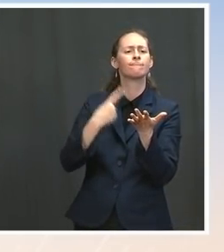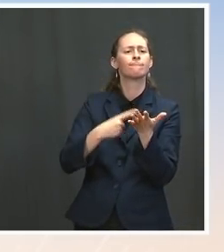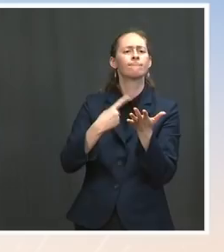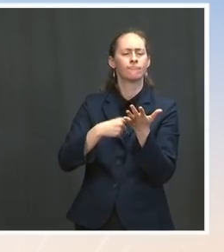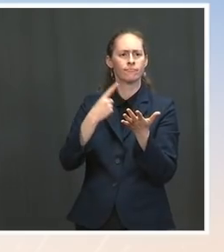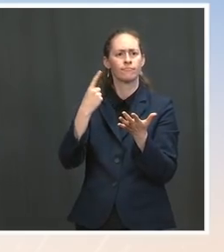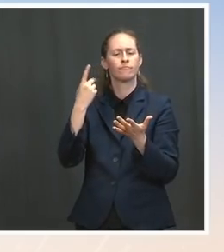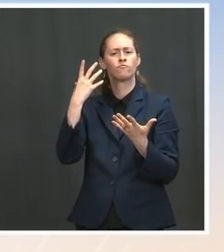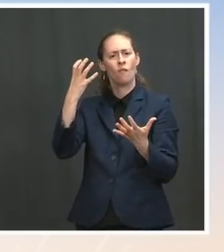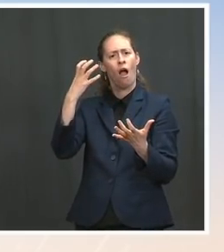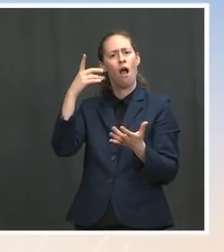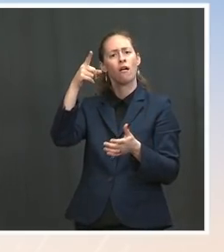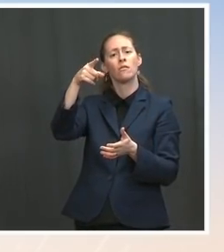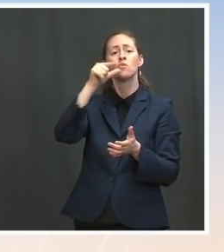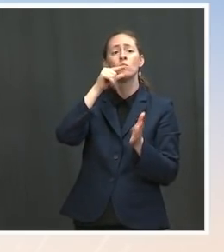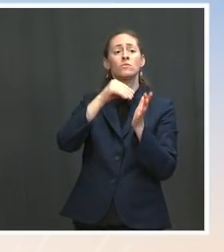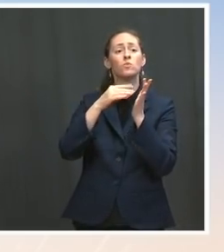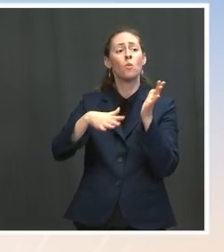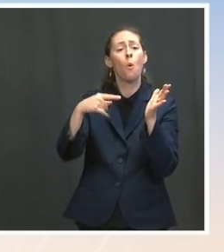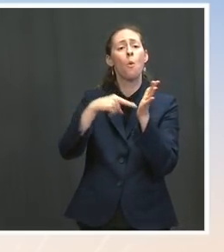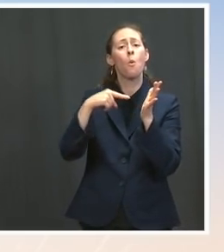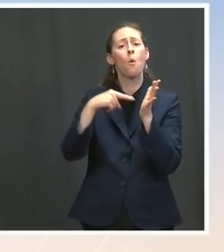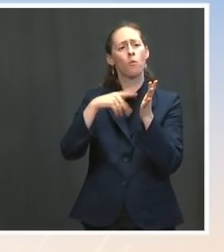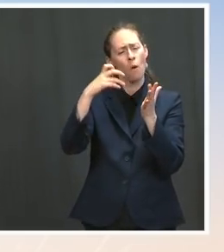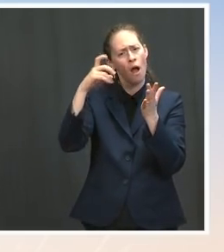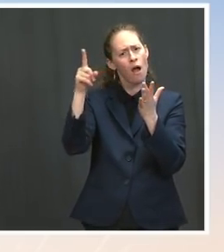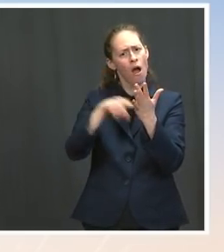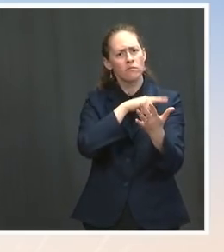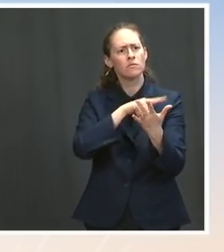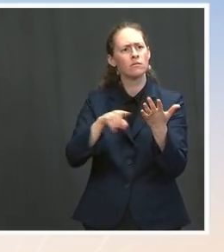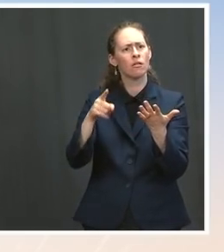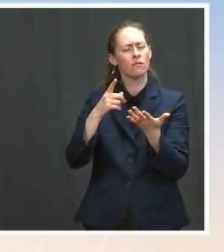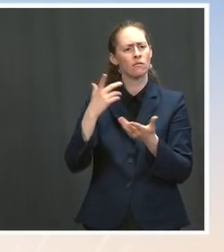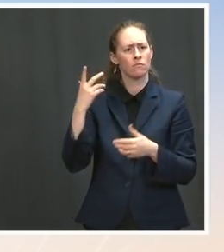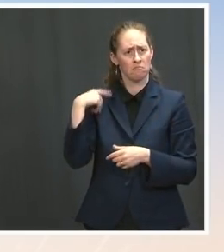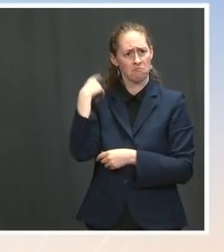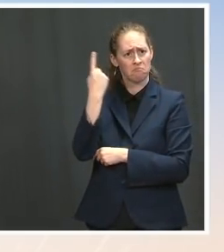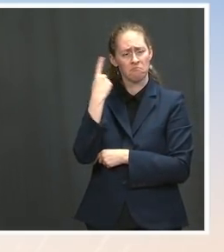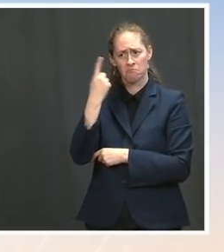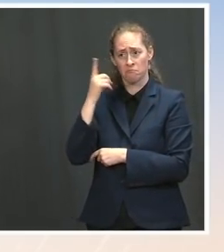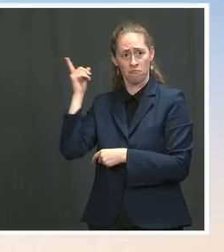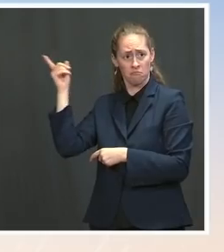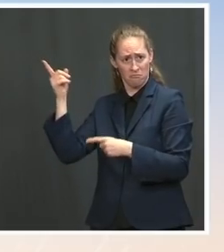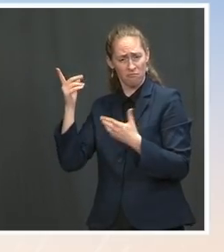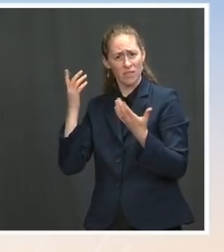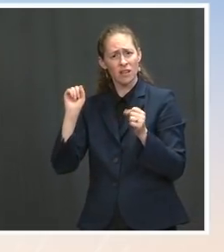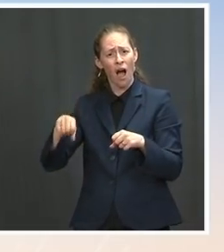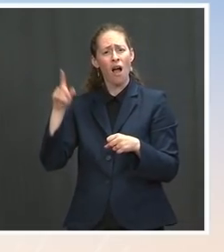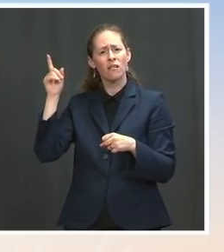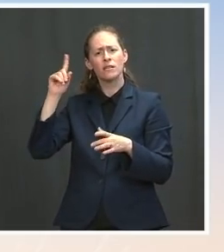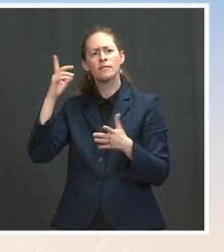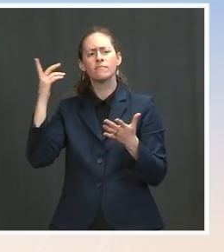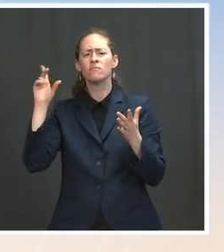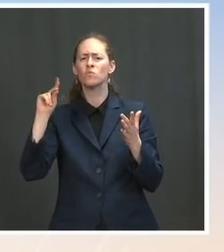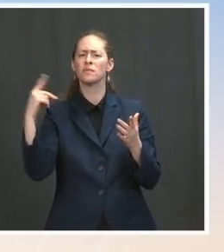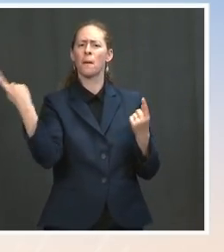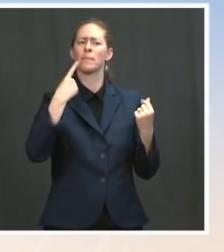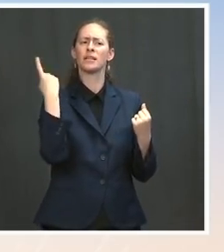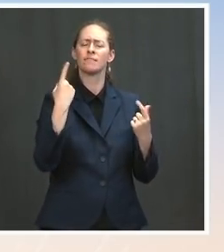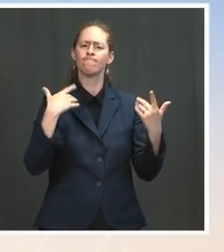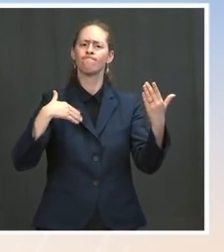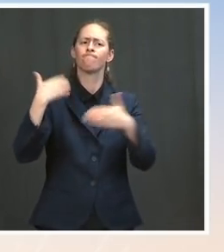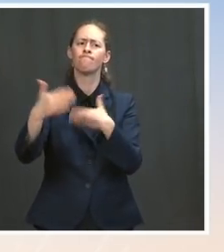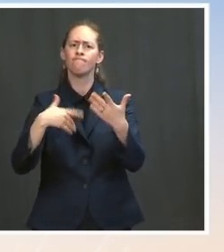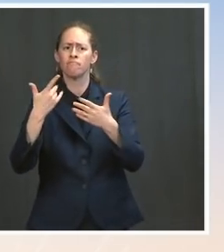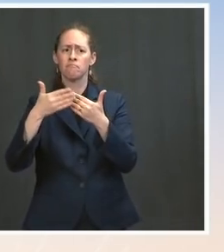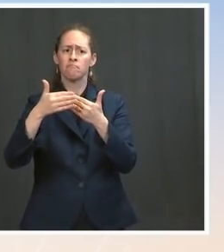that the president asked the Education Department to prepare a memo on wiping out debt through executive action and said, hopefully we'll see that in the next few weeks. Is there any